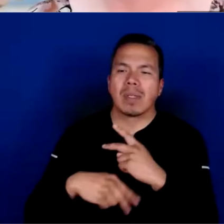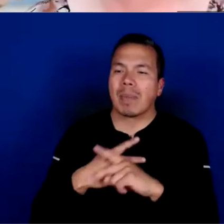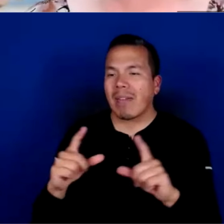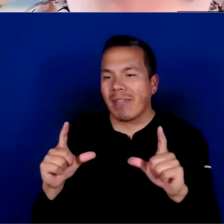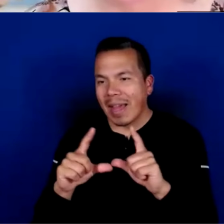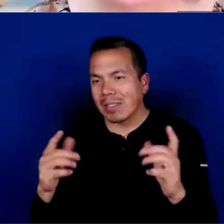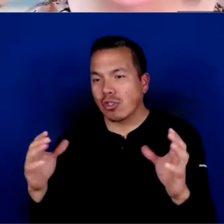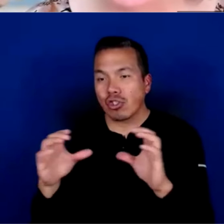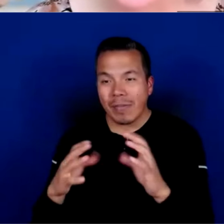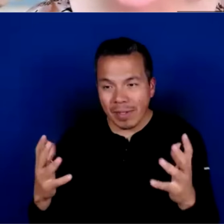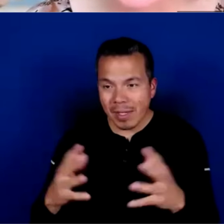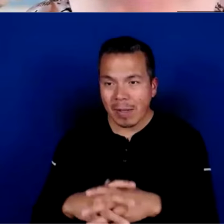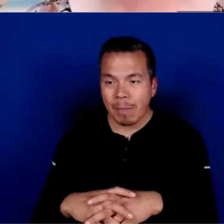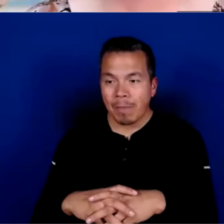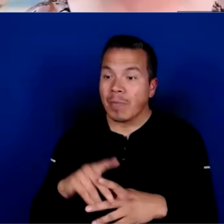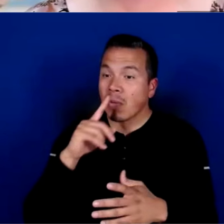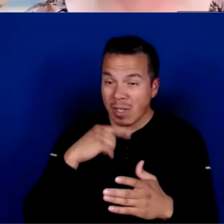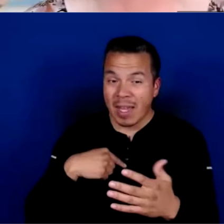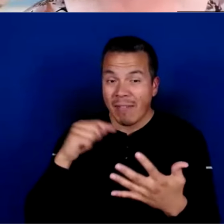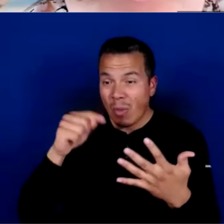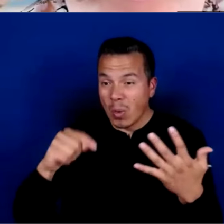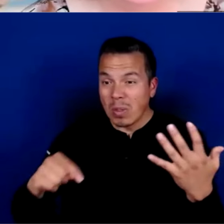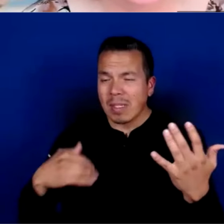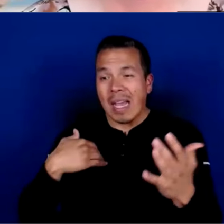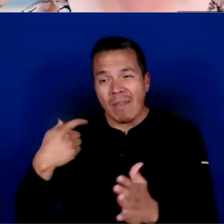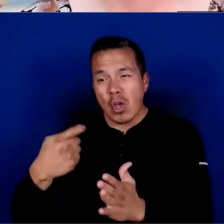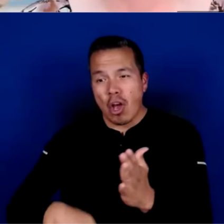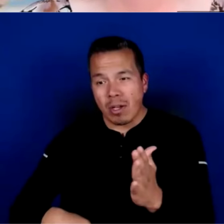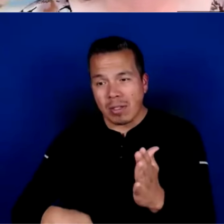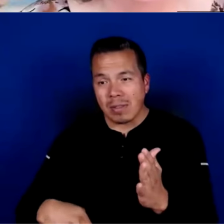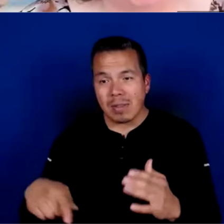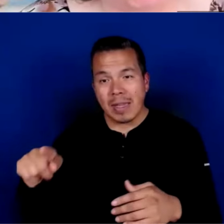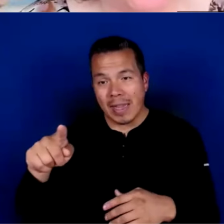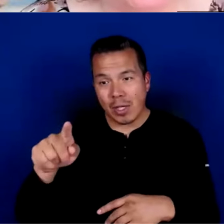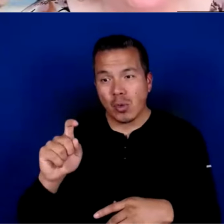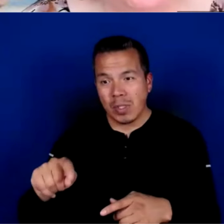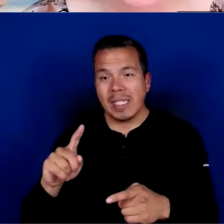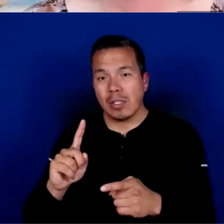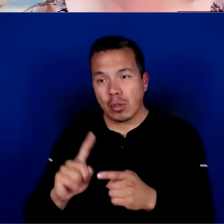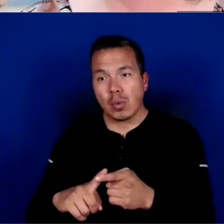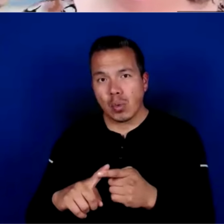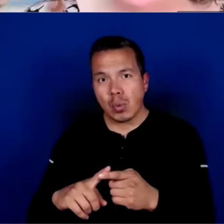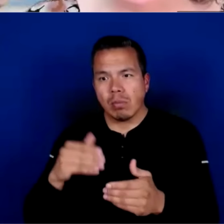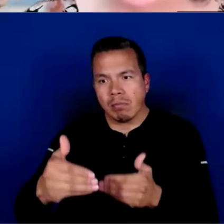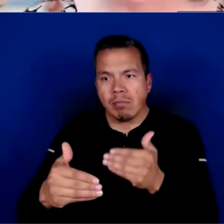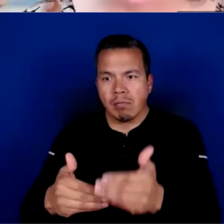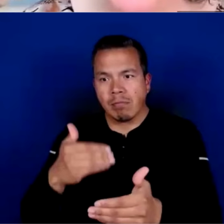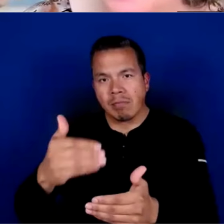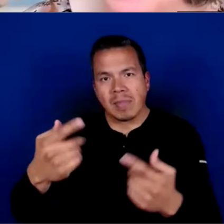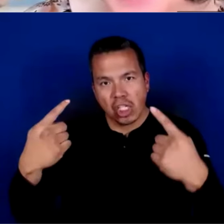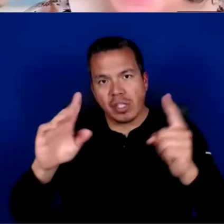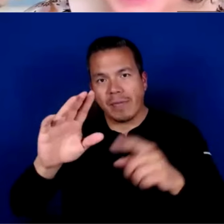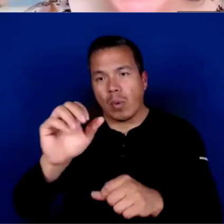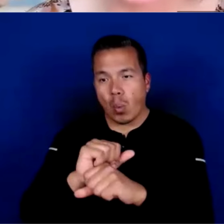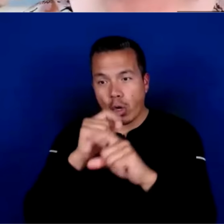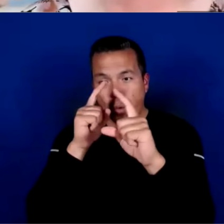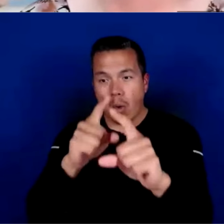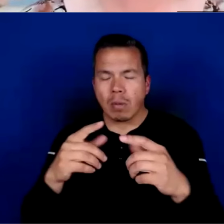certificate. If there are costs associated with these things that you need to reach your work goal, you can fill out